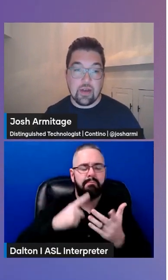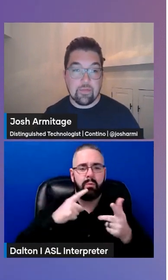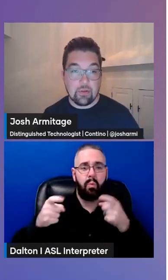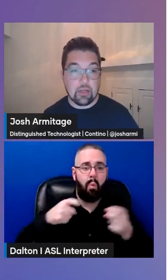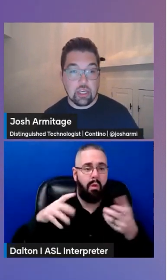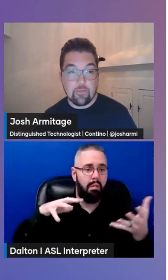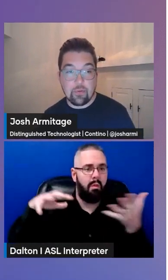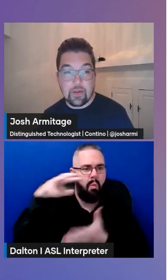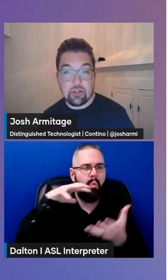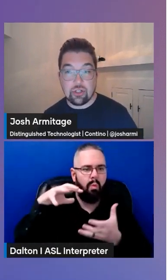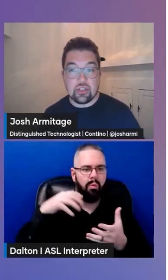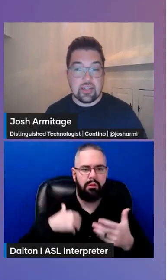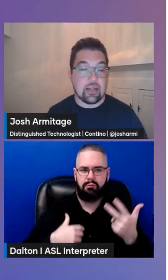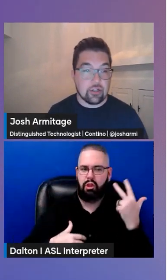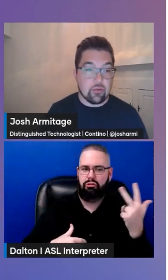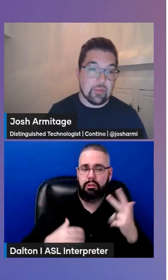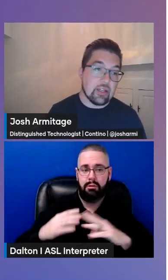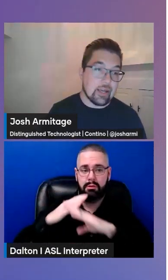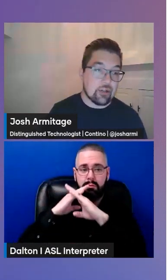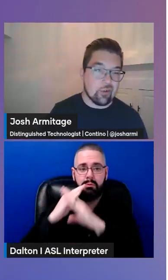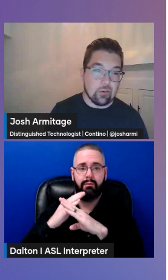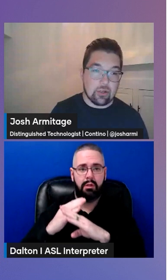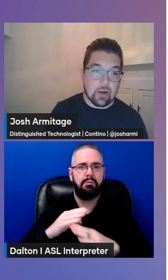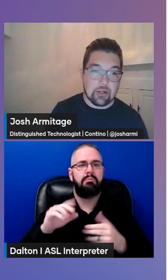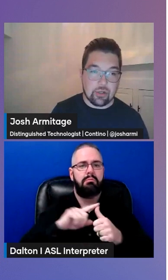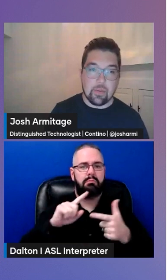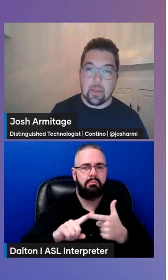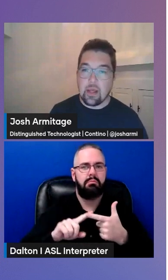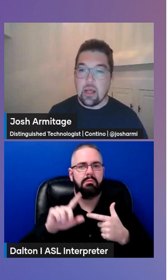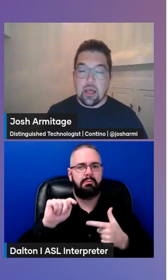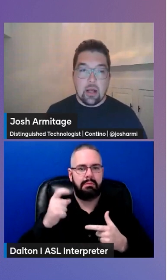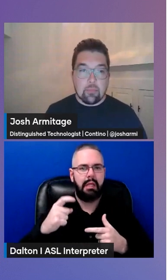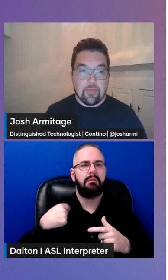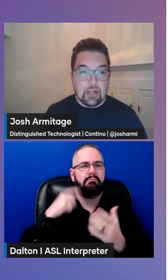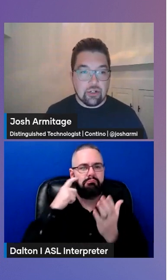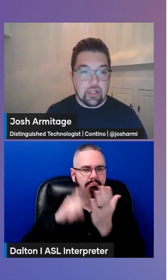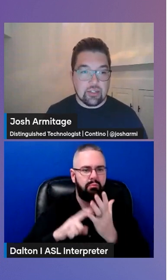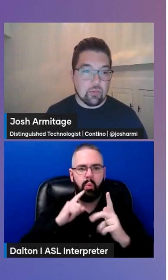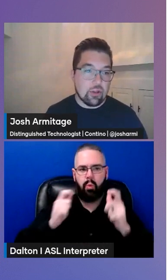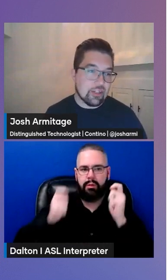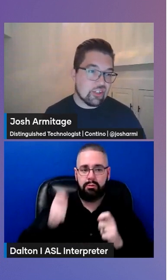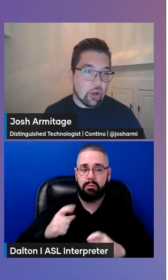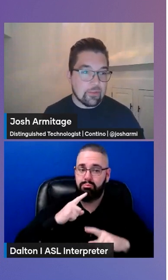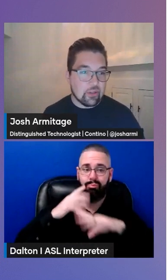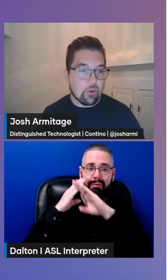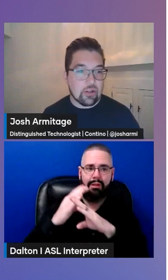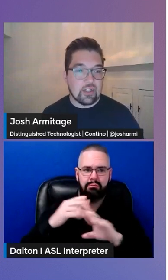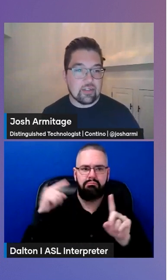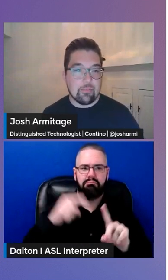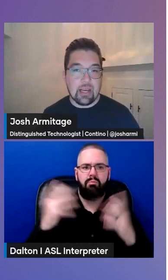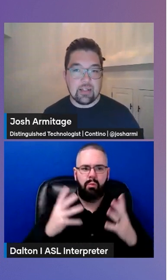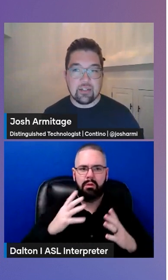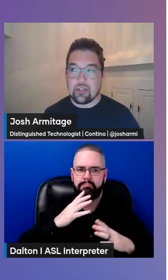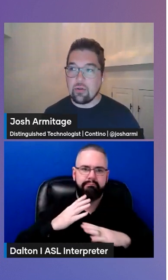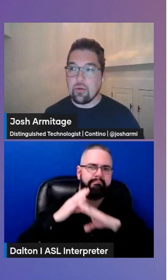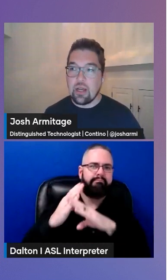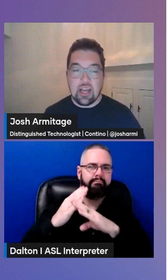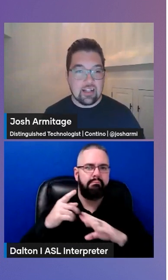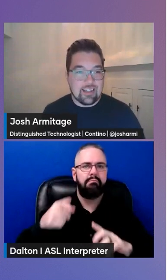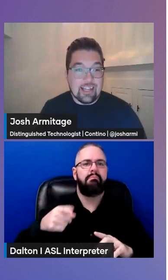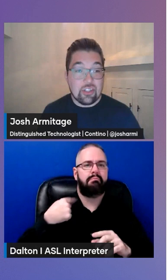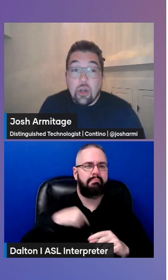kind of have three. You have prevention, detection, remediation, or correction. Prevention is the one that stops the rot. It makes it